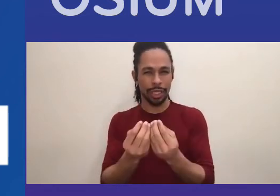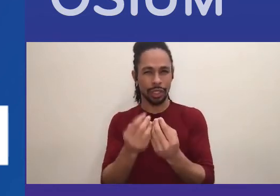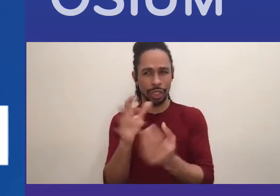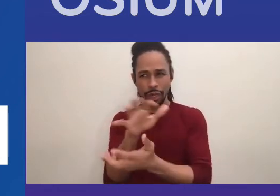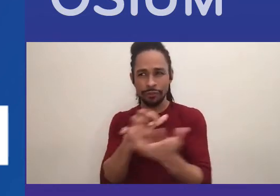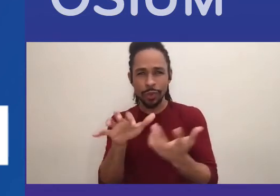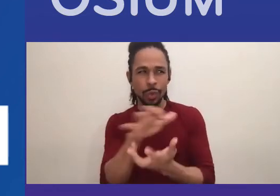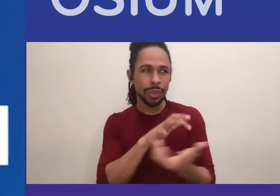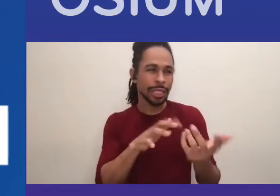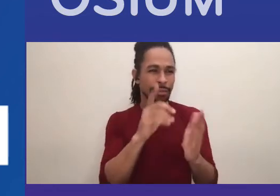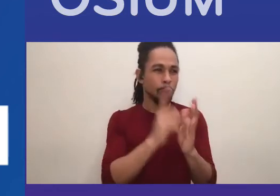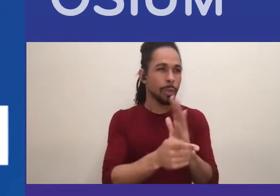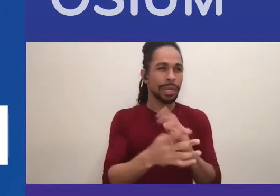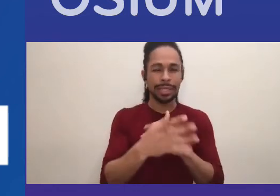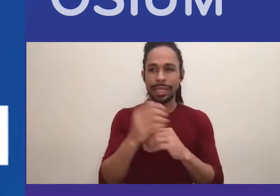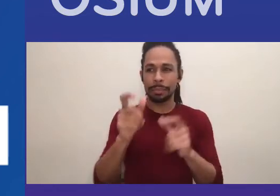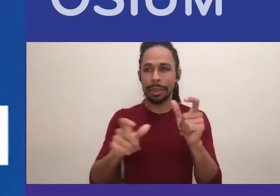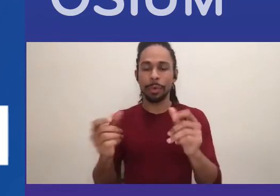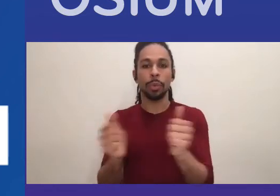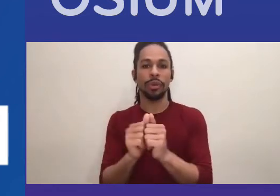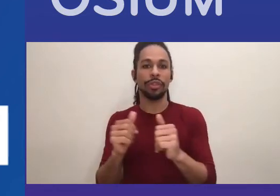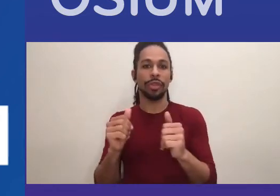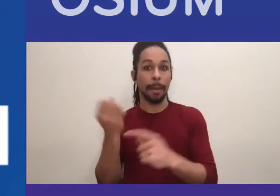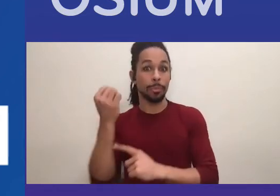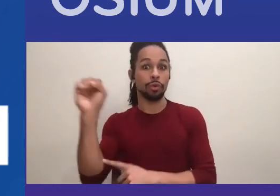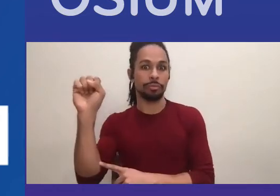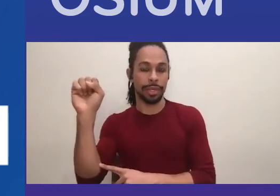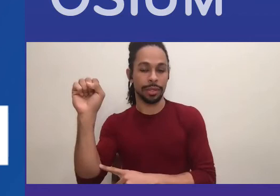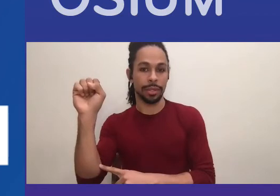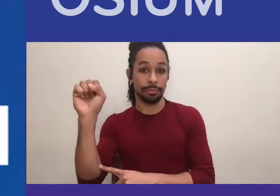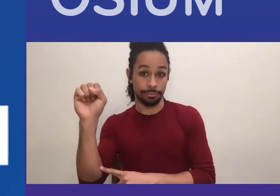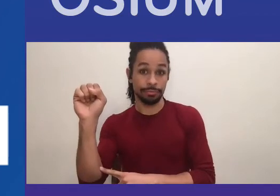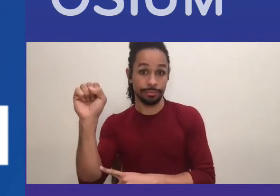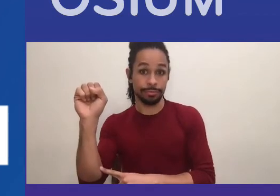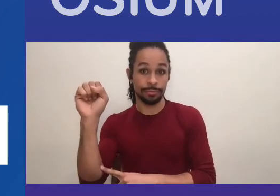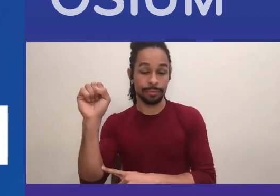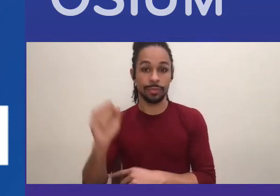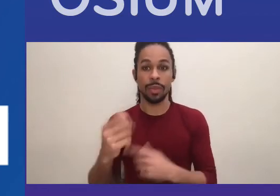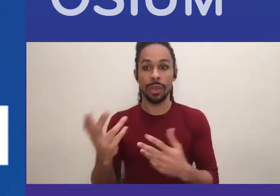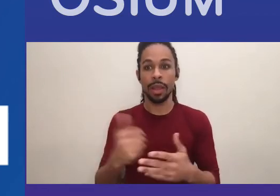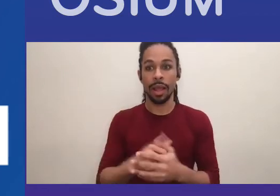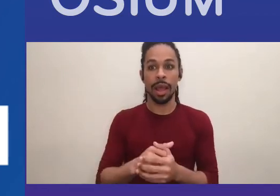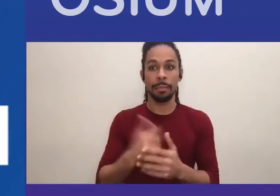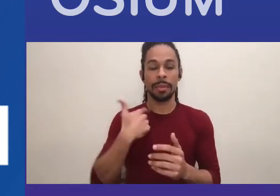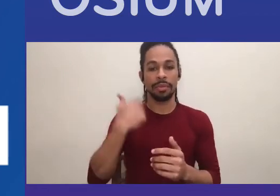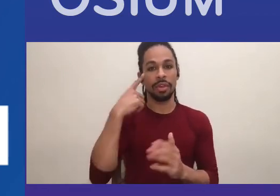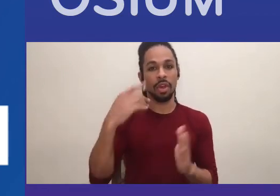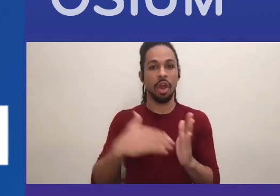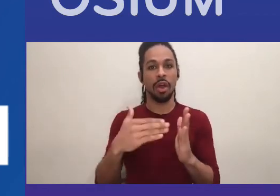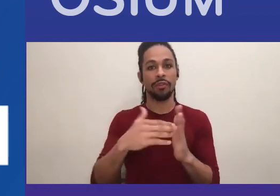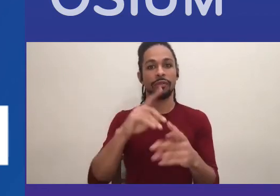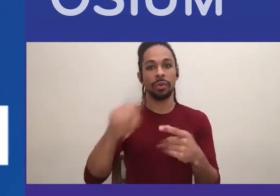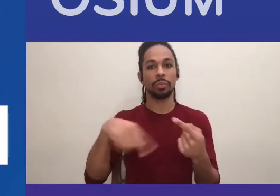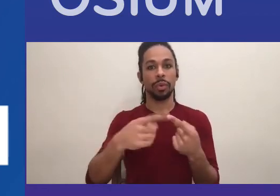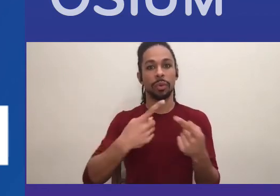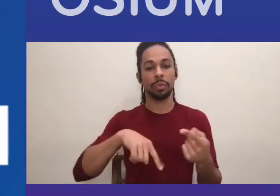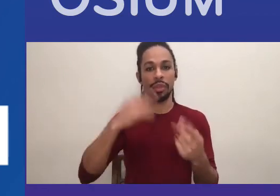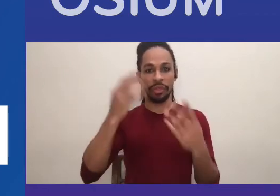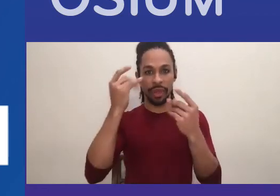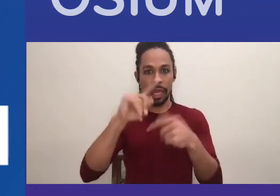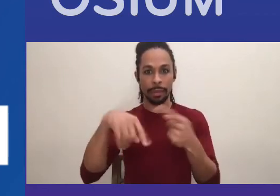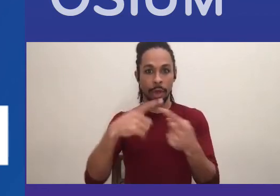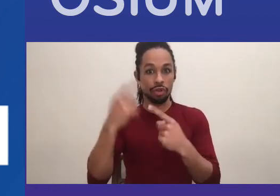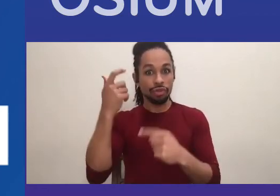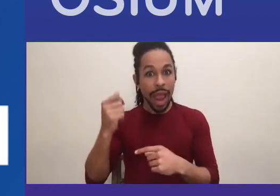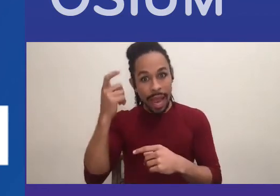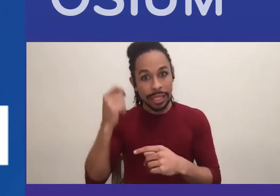moments with movement. You know, like I think it's so often when we're in grant writing mode or whatever that